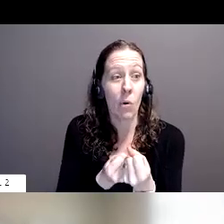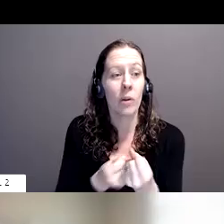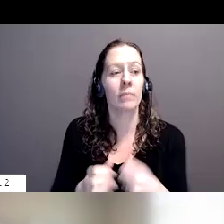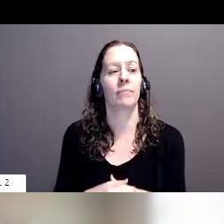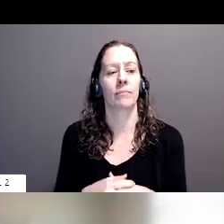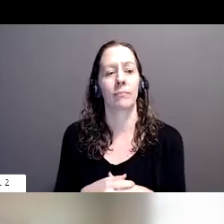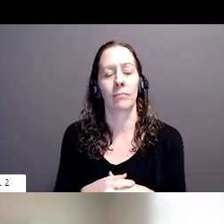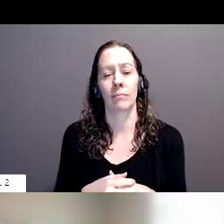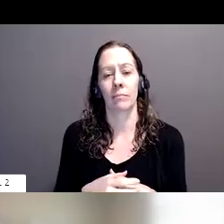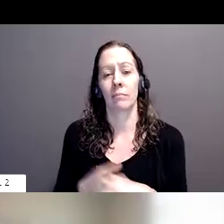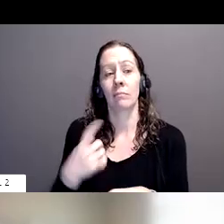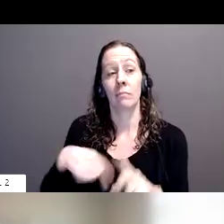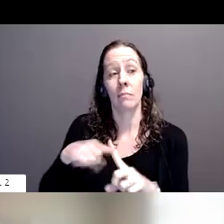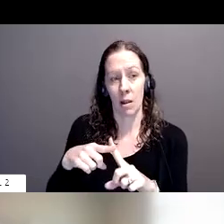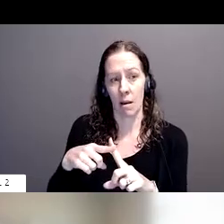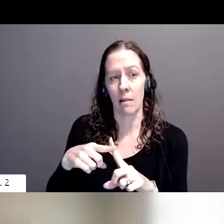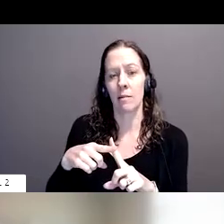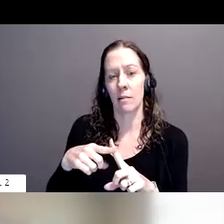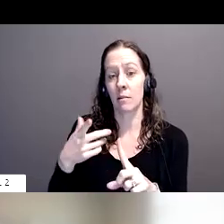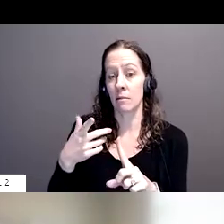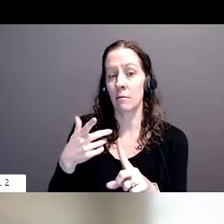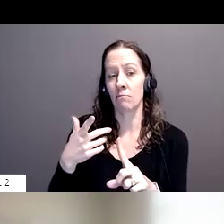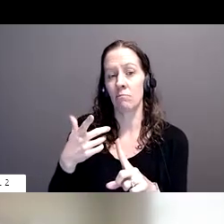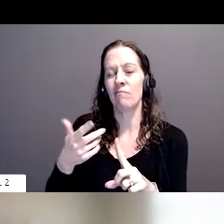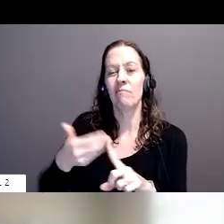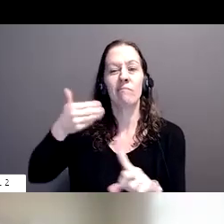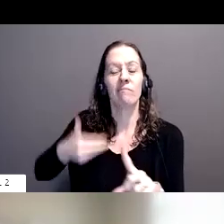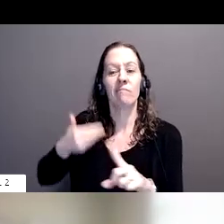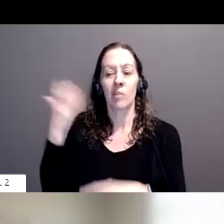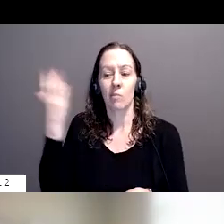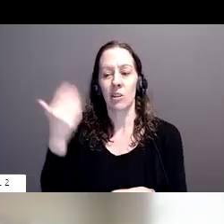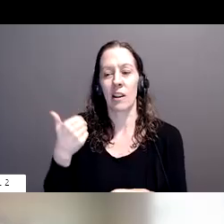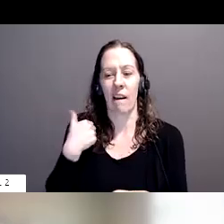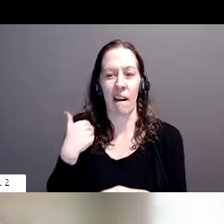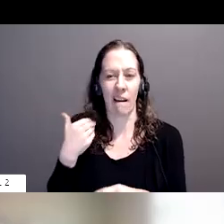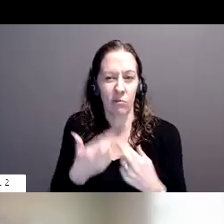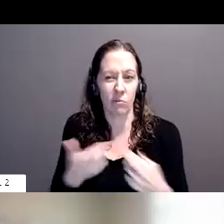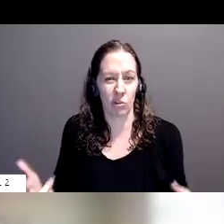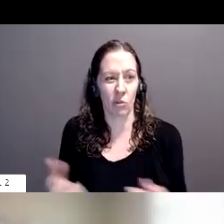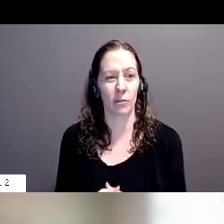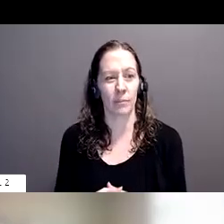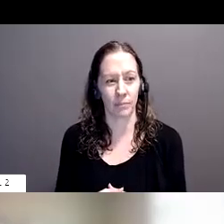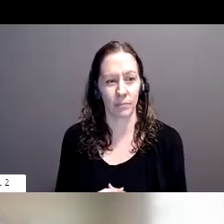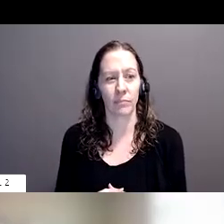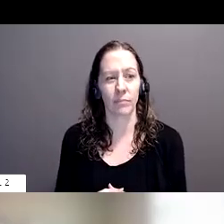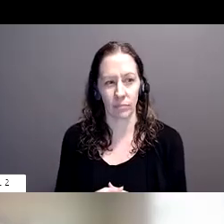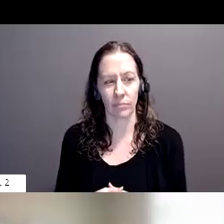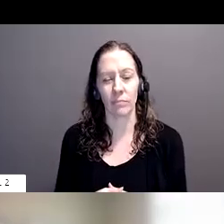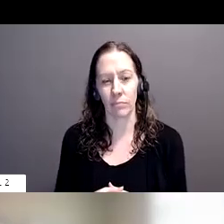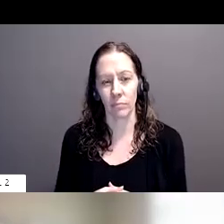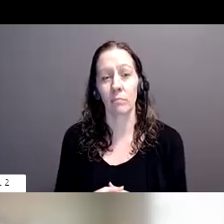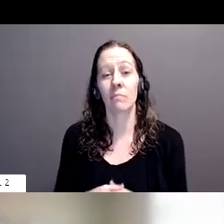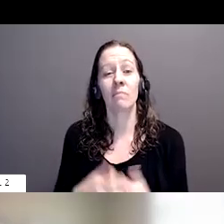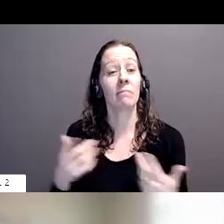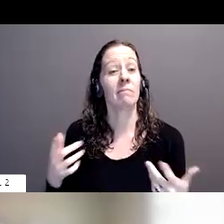given earlier in the presentation. Just a brief overview of the Office of a Chief Coroner for